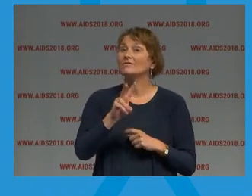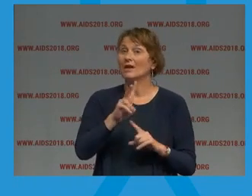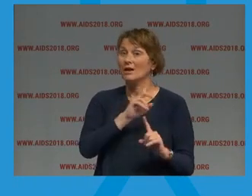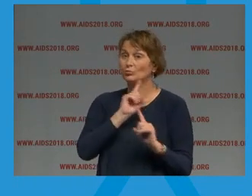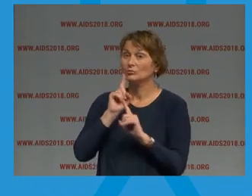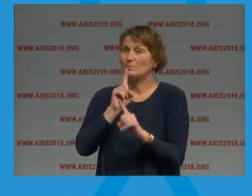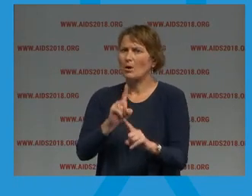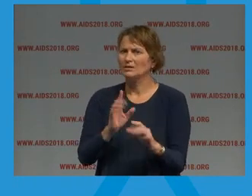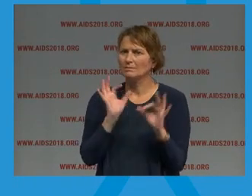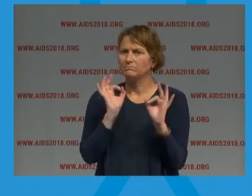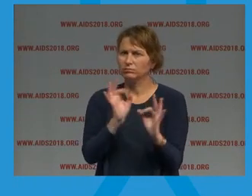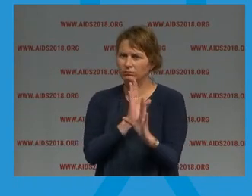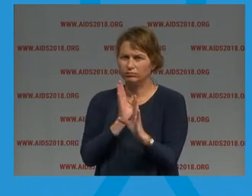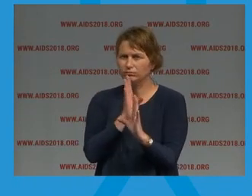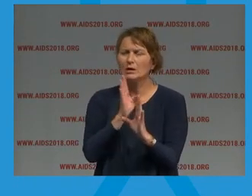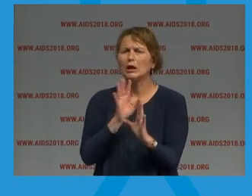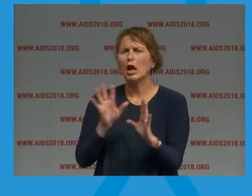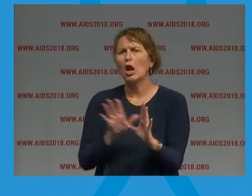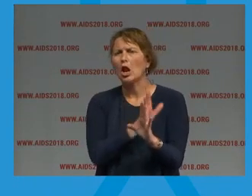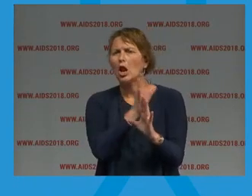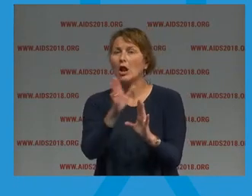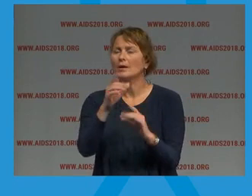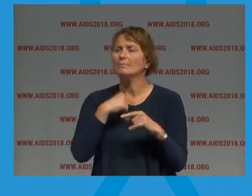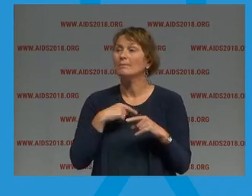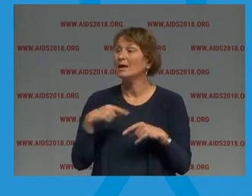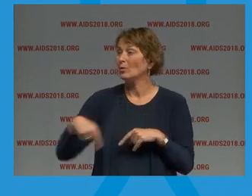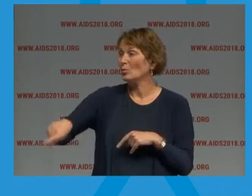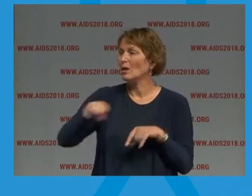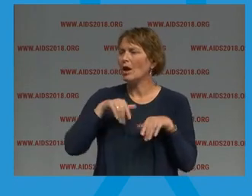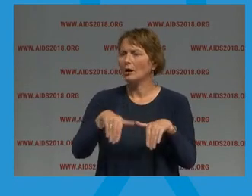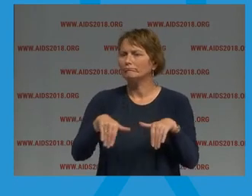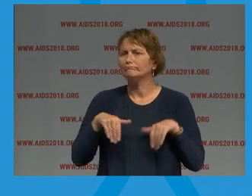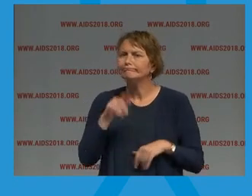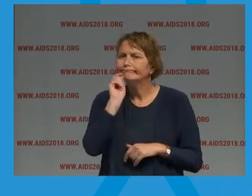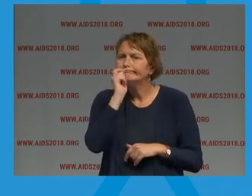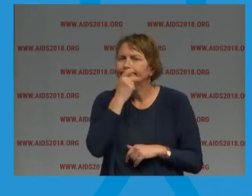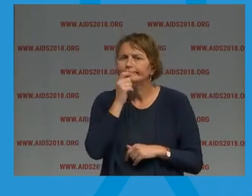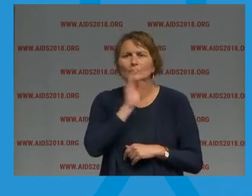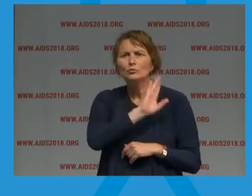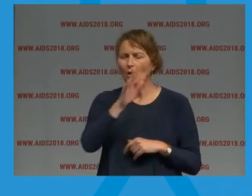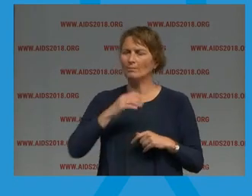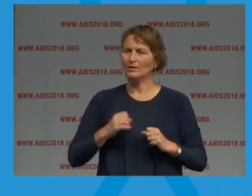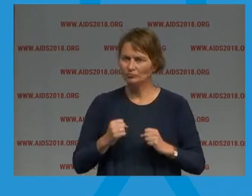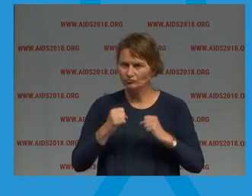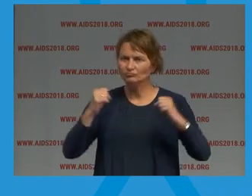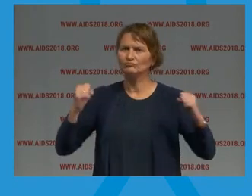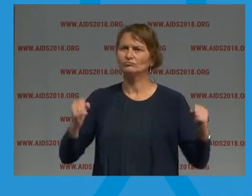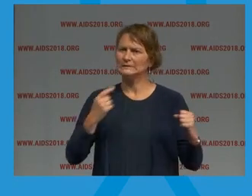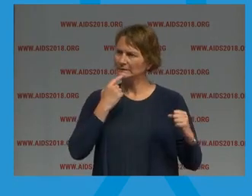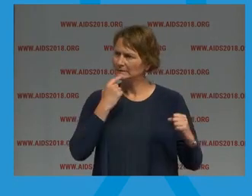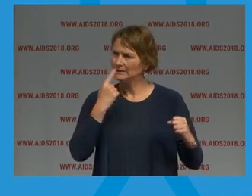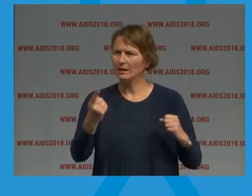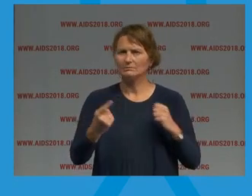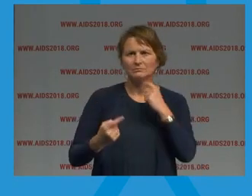way, and that we can't sit down and be silent because so-and-so said this or so-and-so said that, but it's